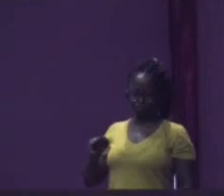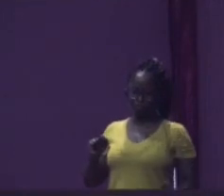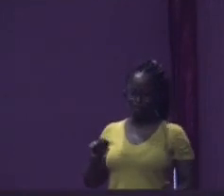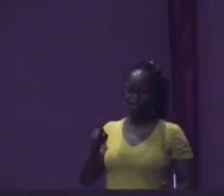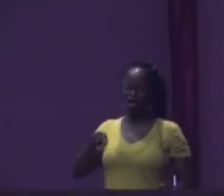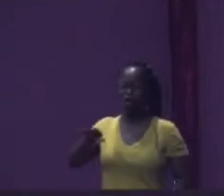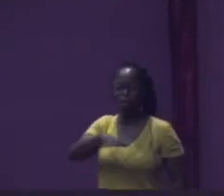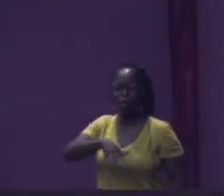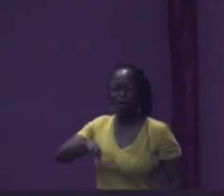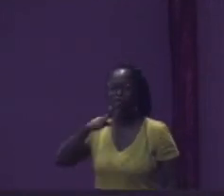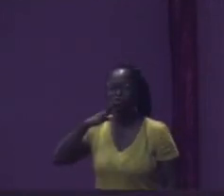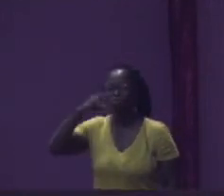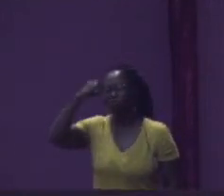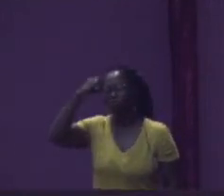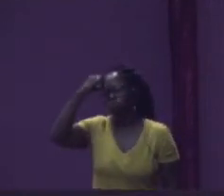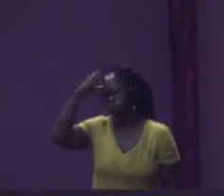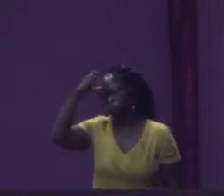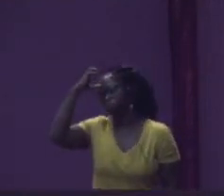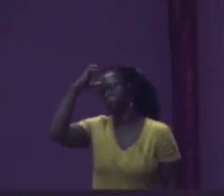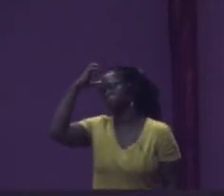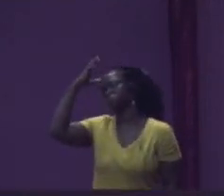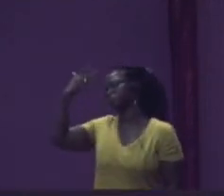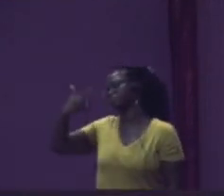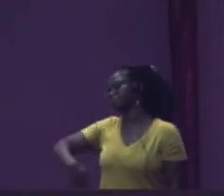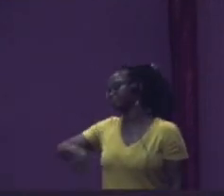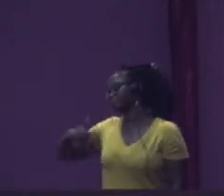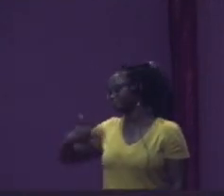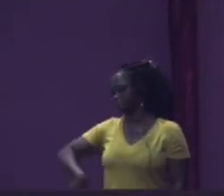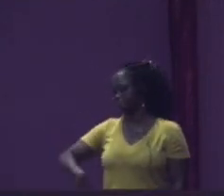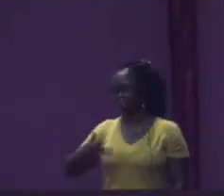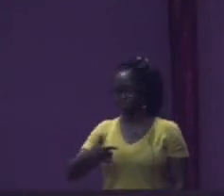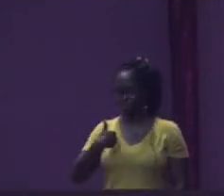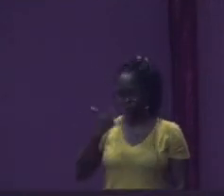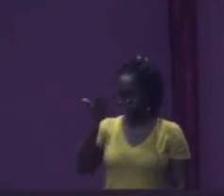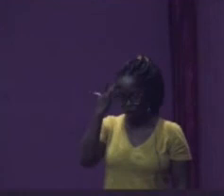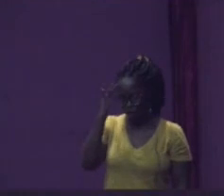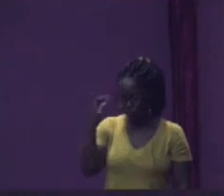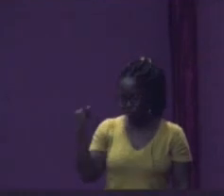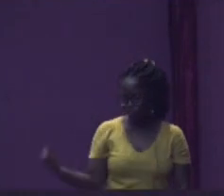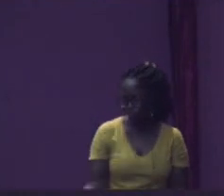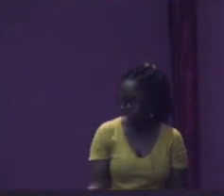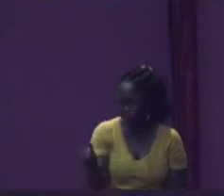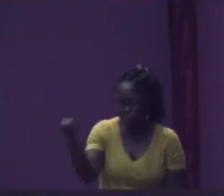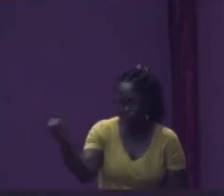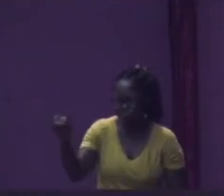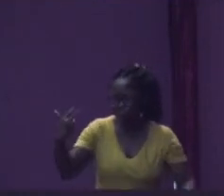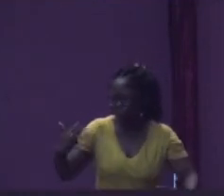that, I think is really important.